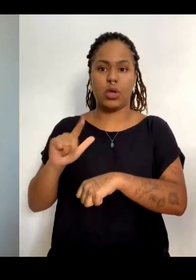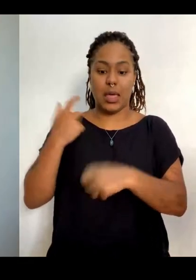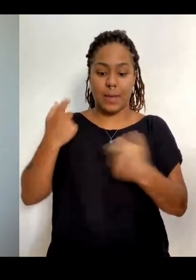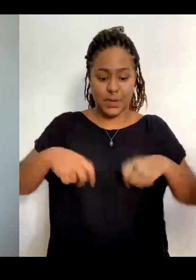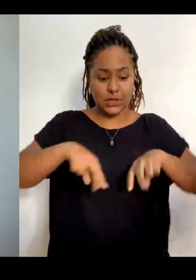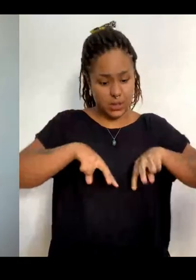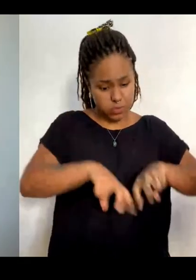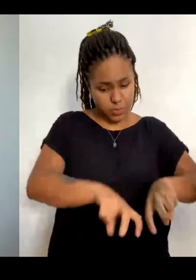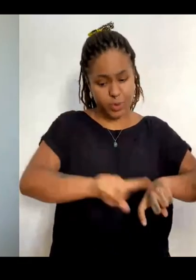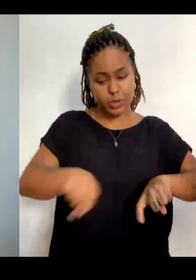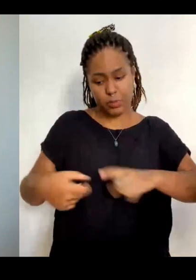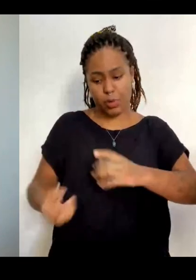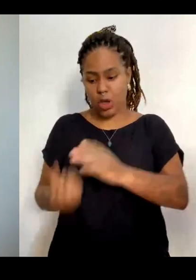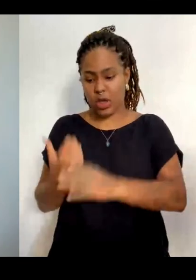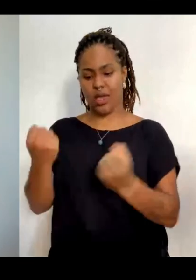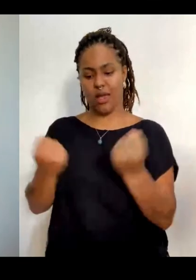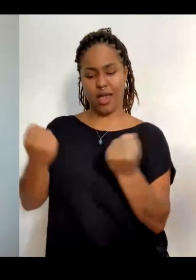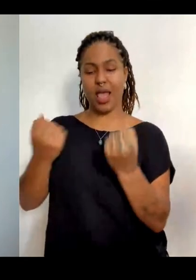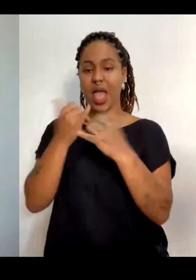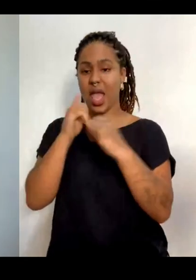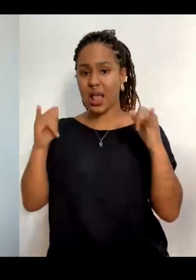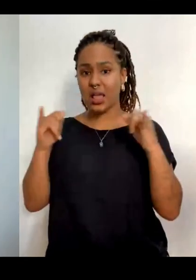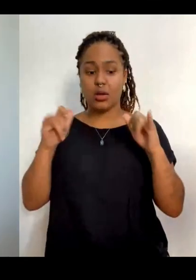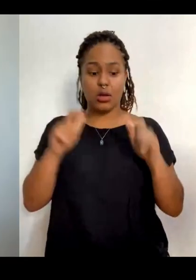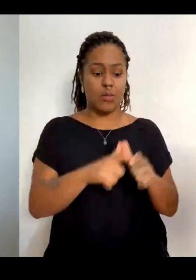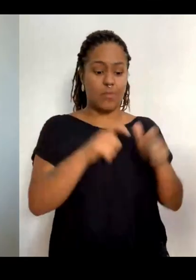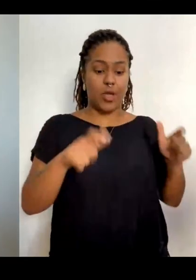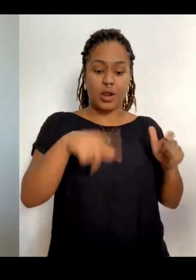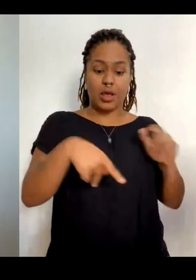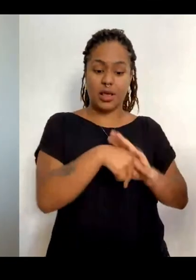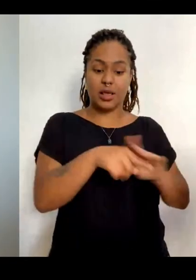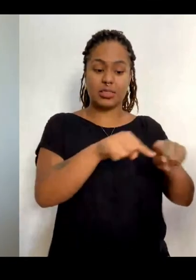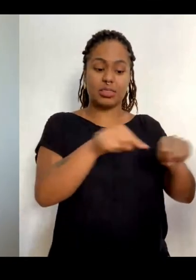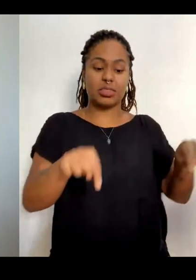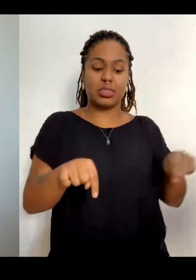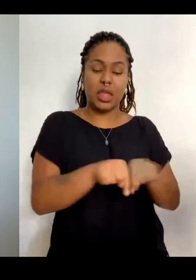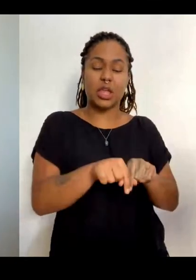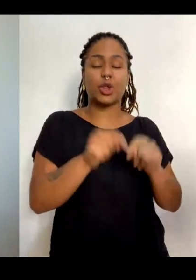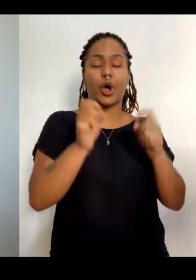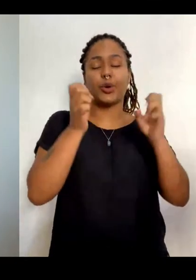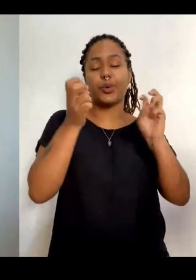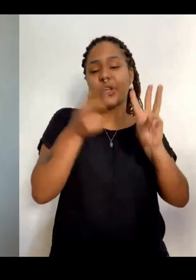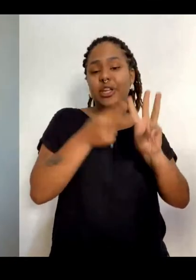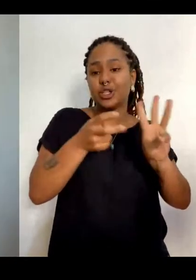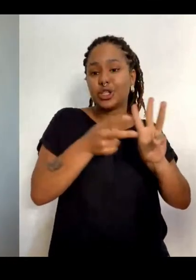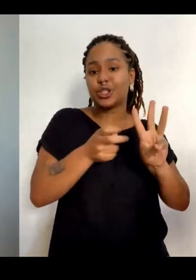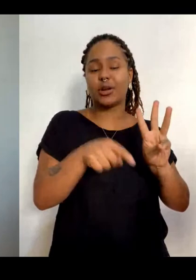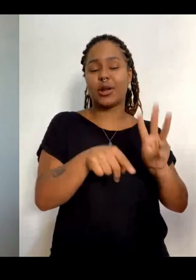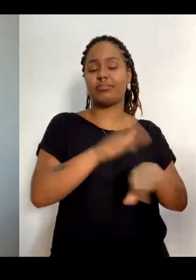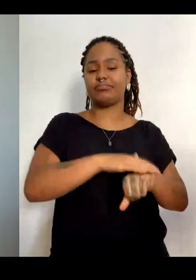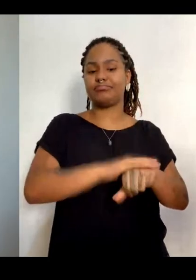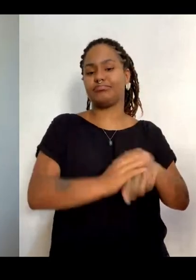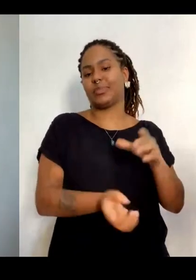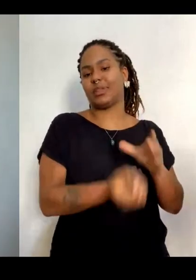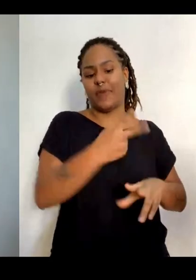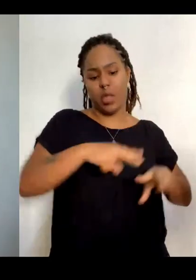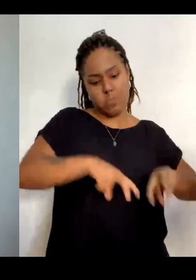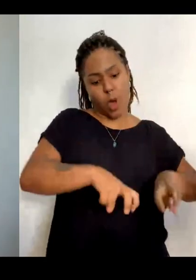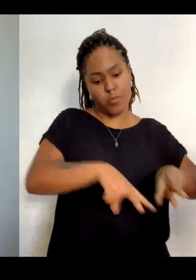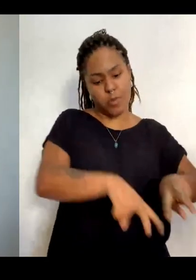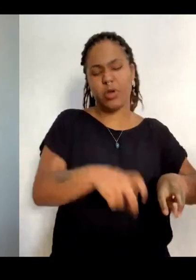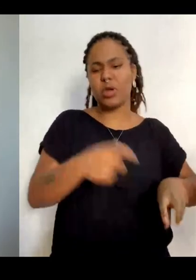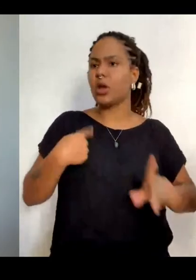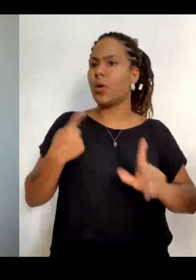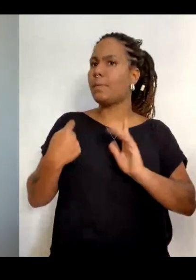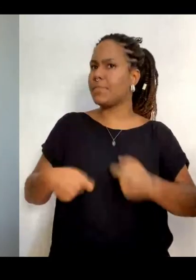one might ask whether the mining of it should happen at all so I think the the kind of yeah the green